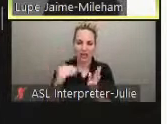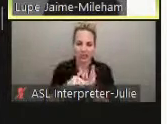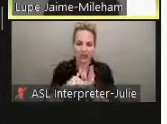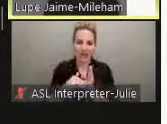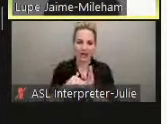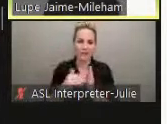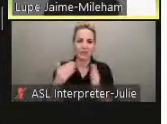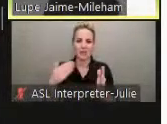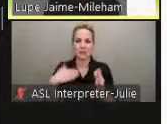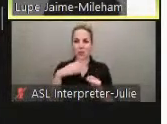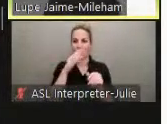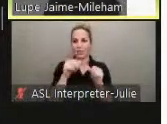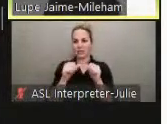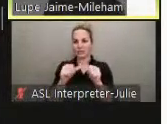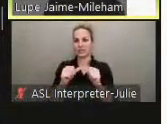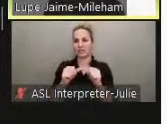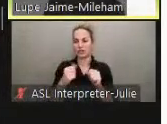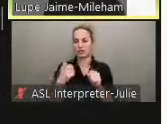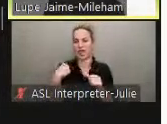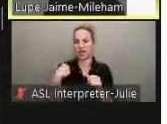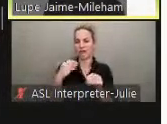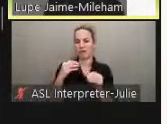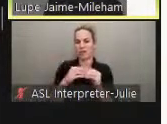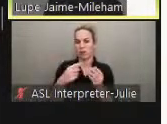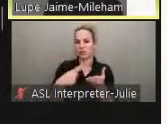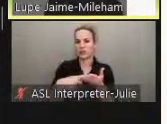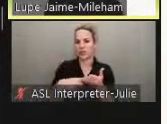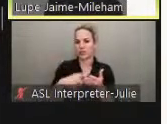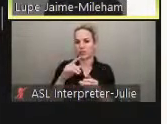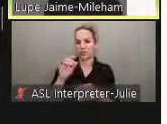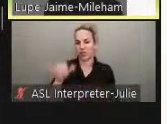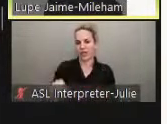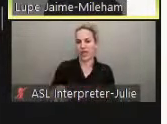that we will continue to have a further conversation on.